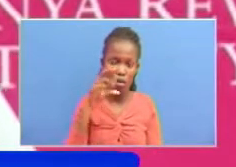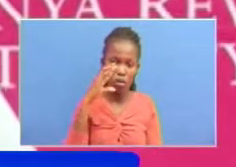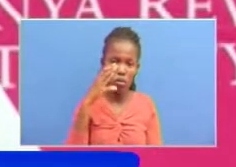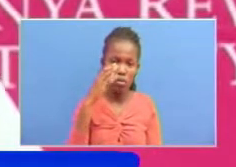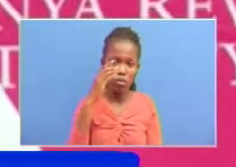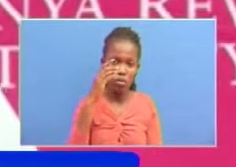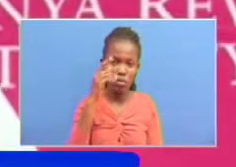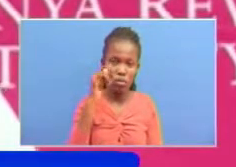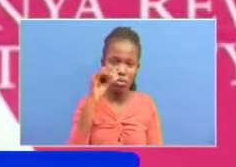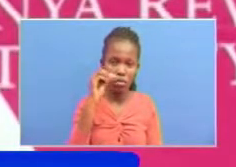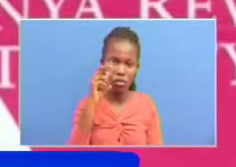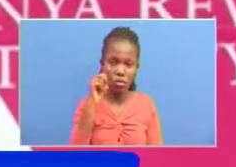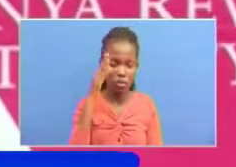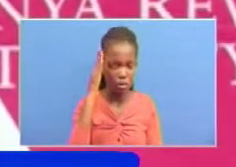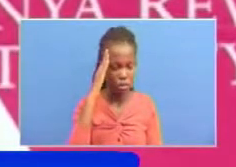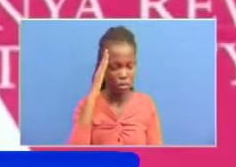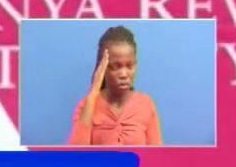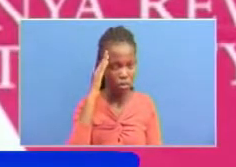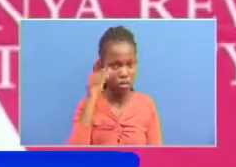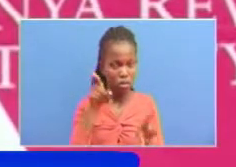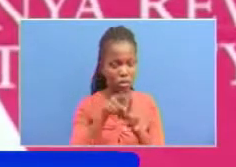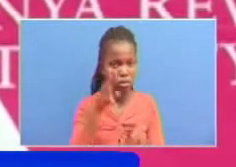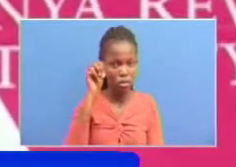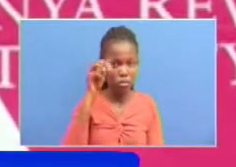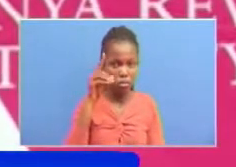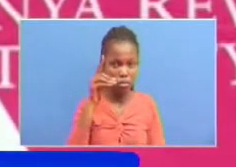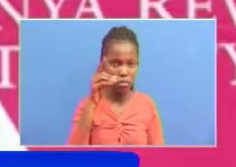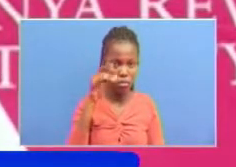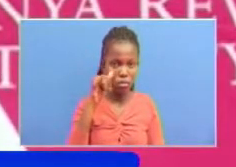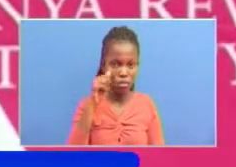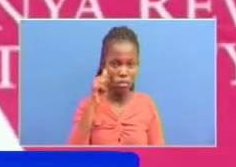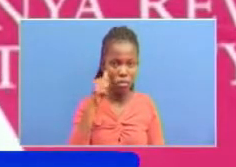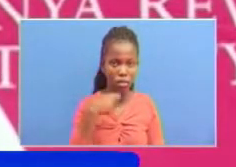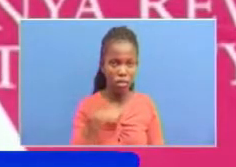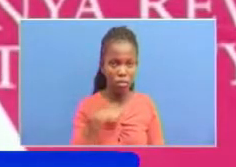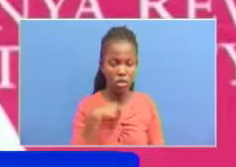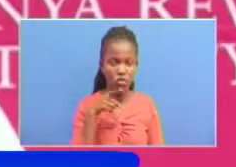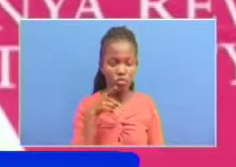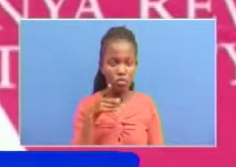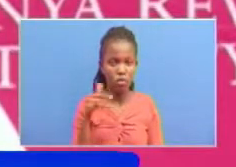that. And as a media fraternity, I will also invite you